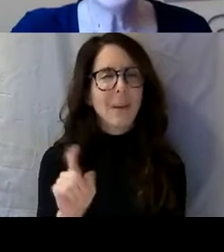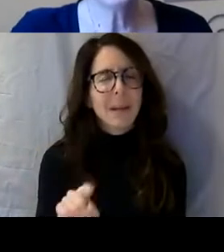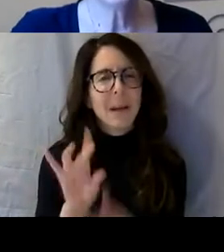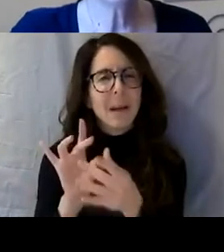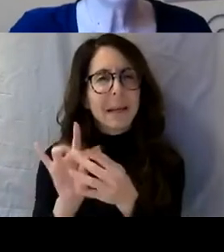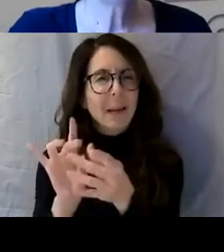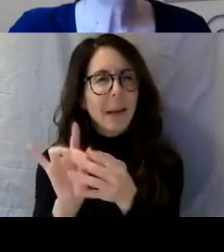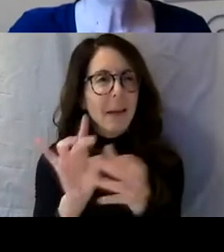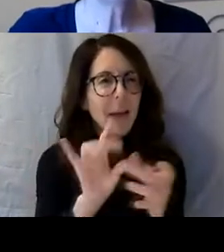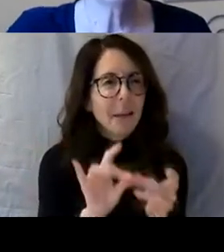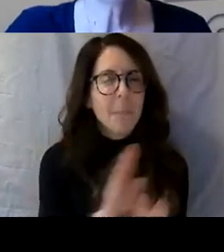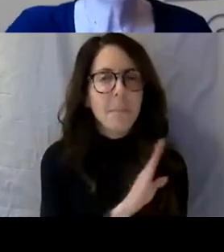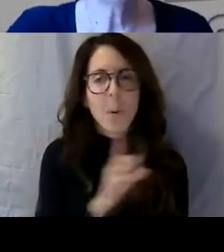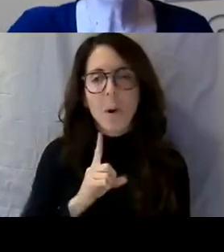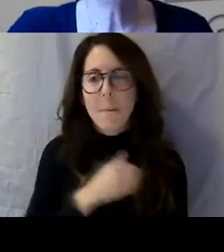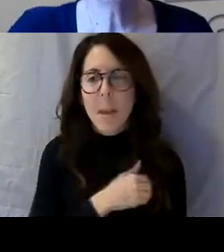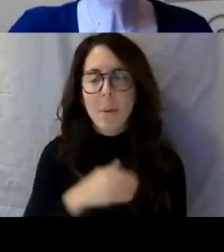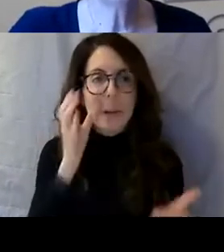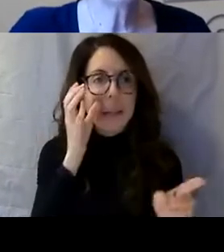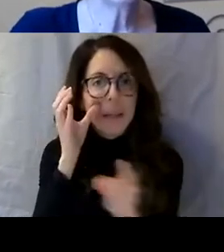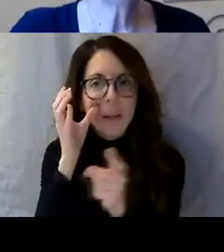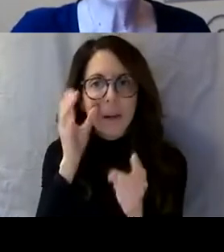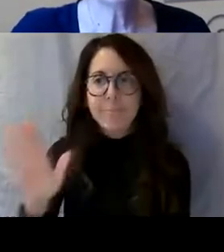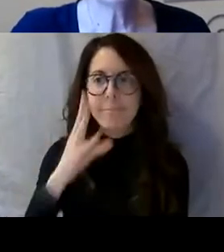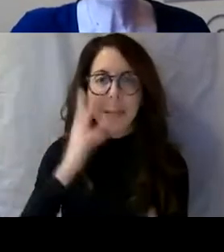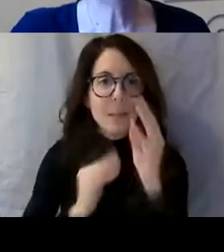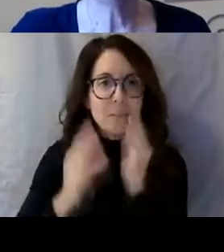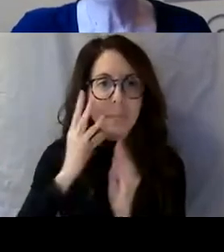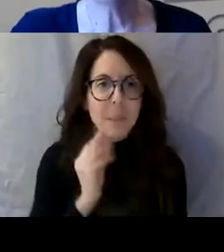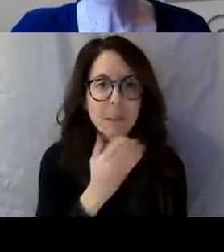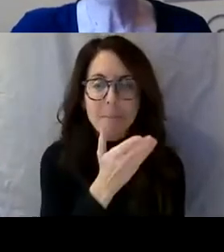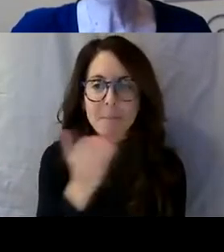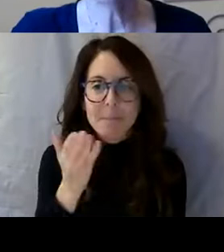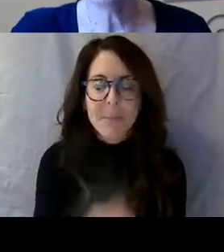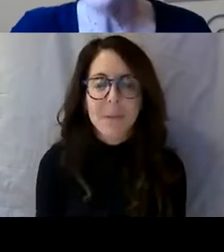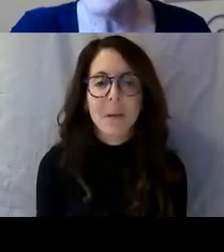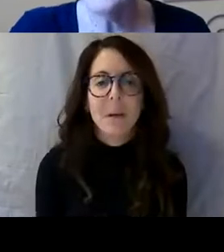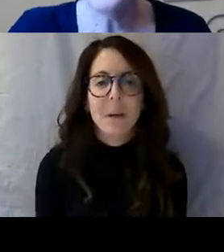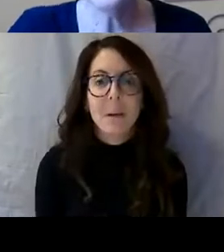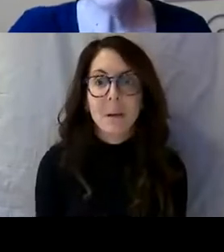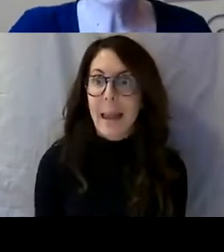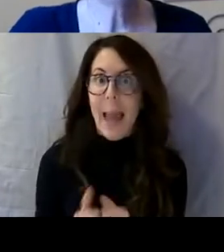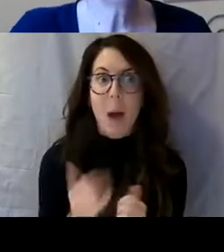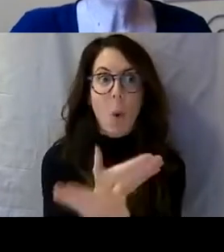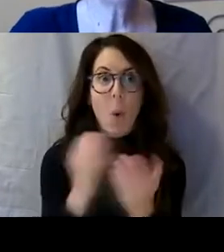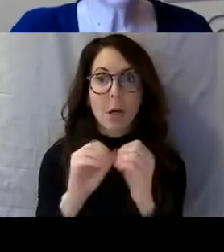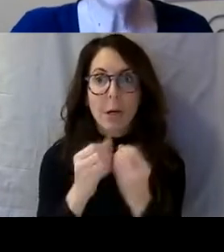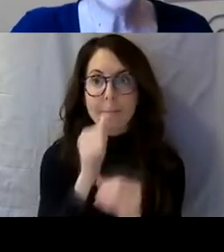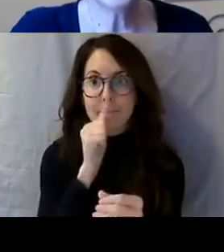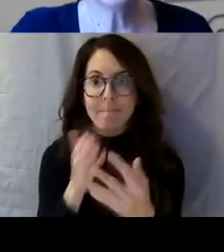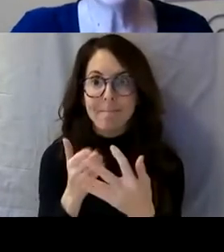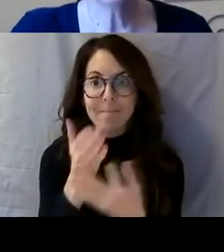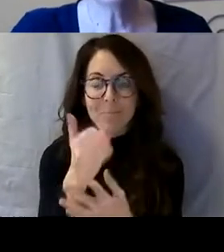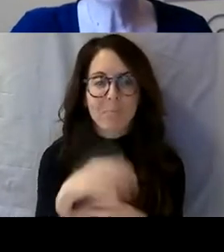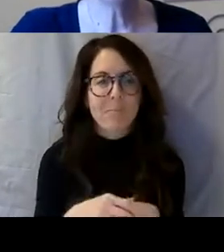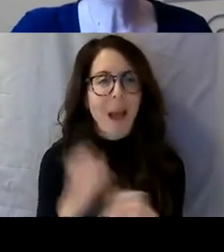board members, to hear what others are experiencing and how they and their organizations are coping, to exchange